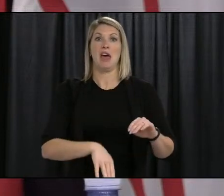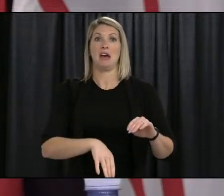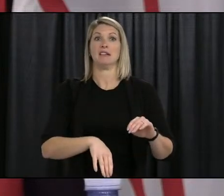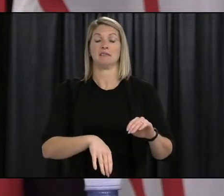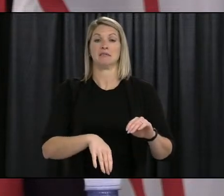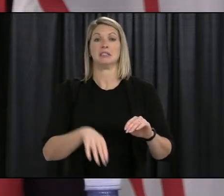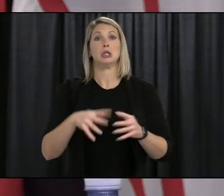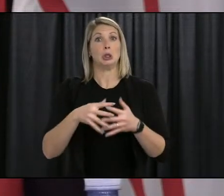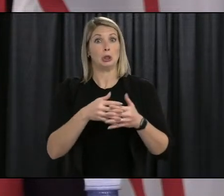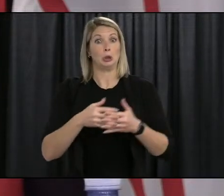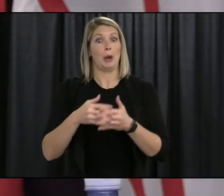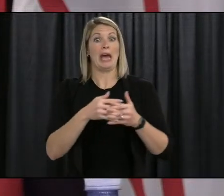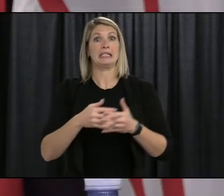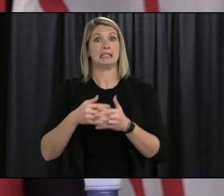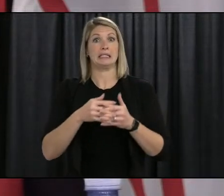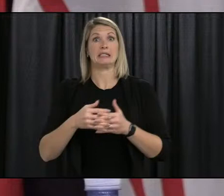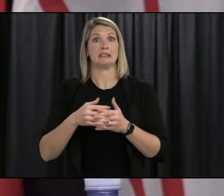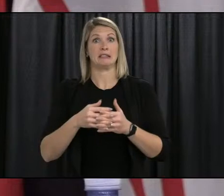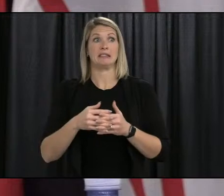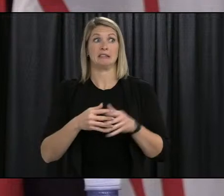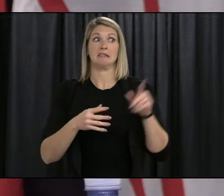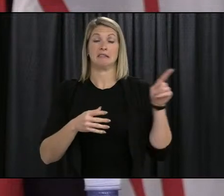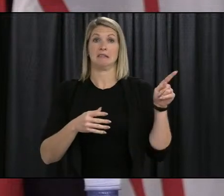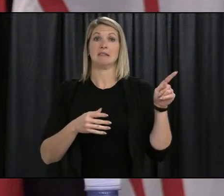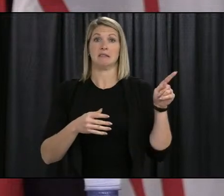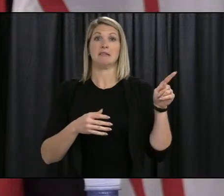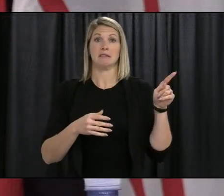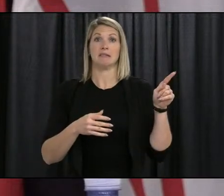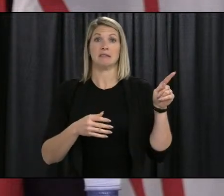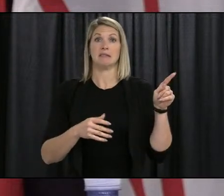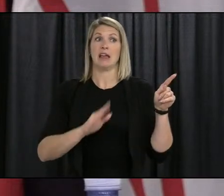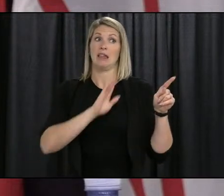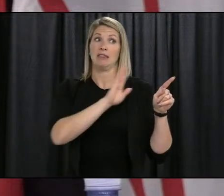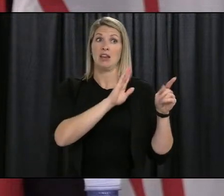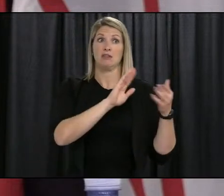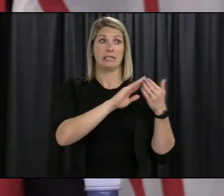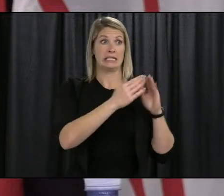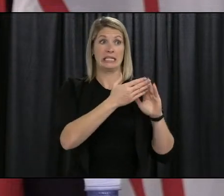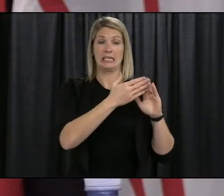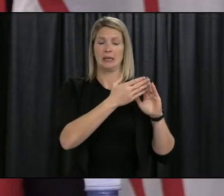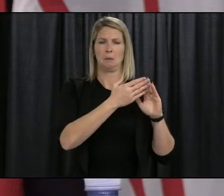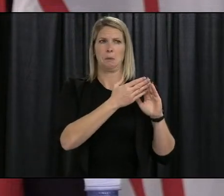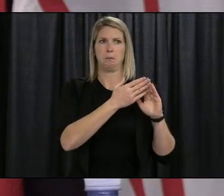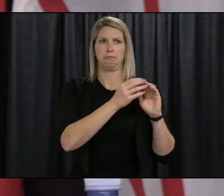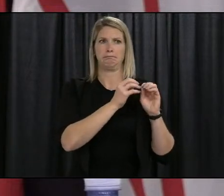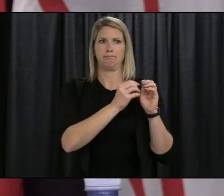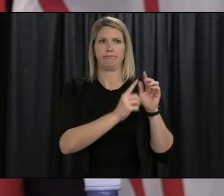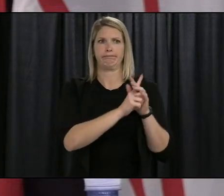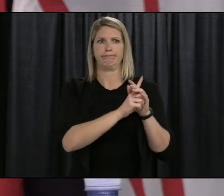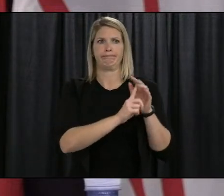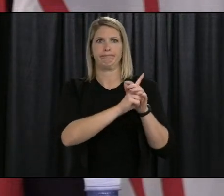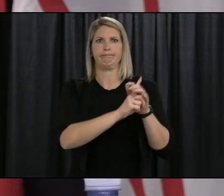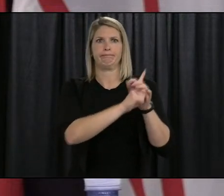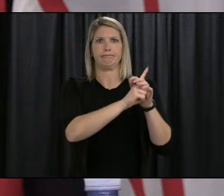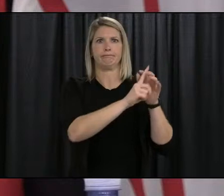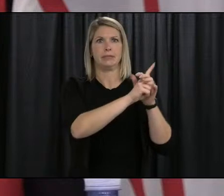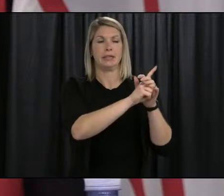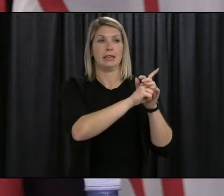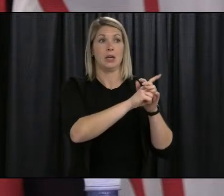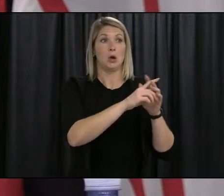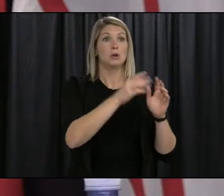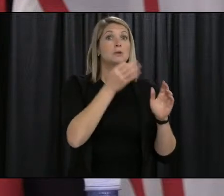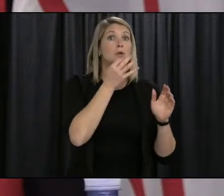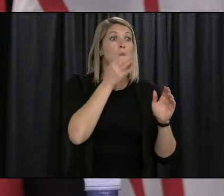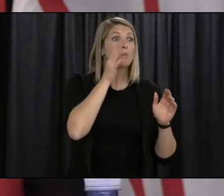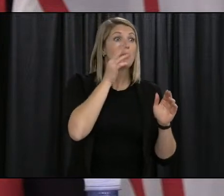many United States cities. And that number shows no sign of decreasing. There are provinces